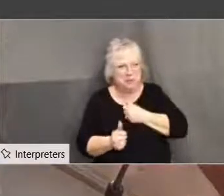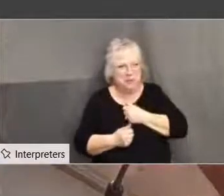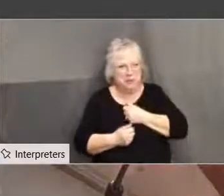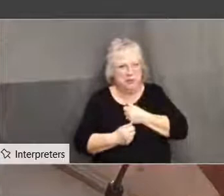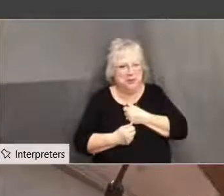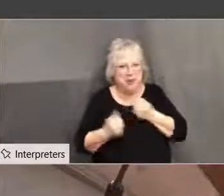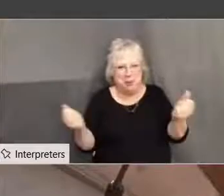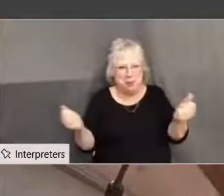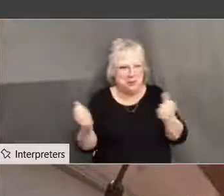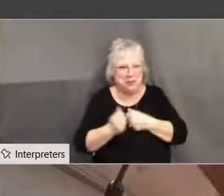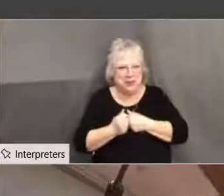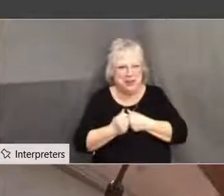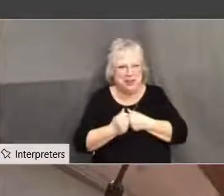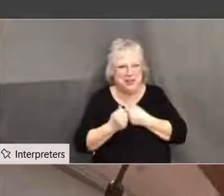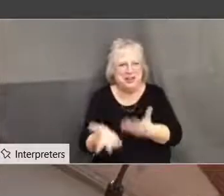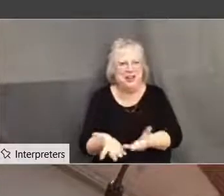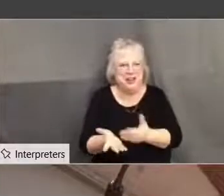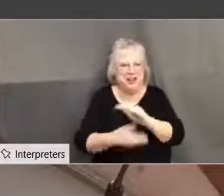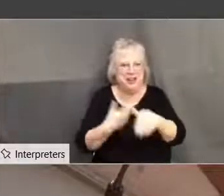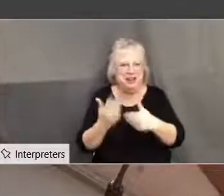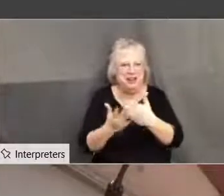yeah.